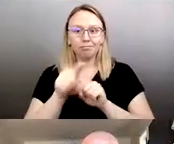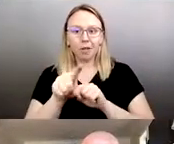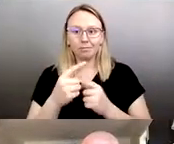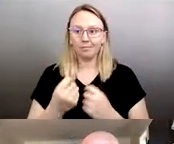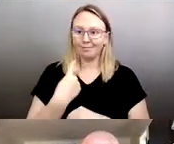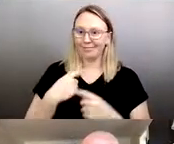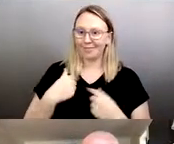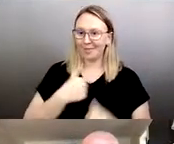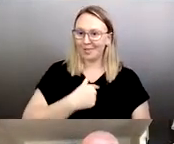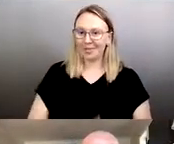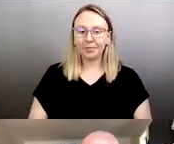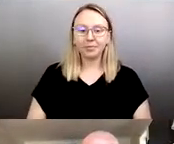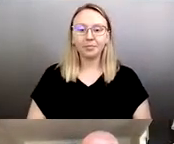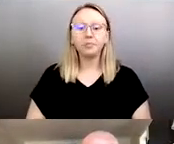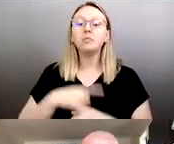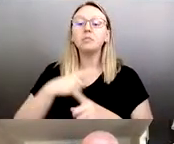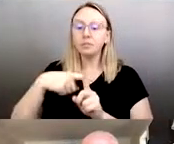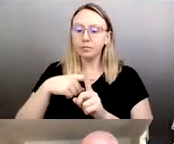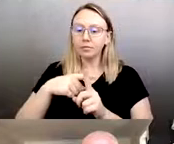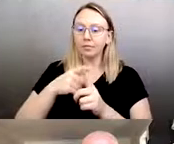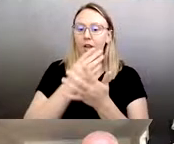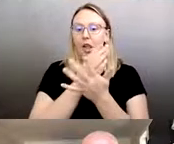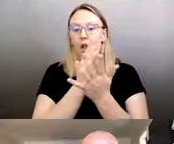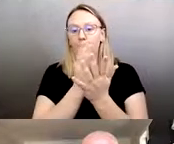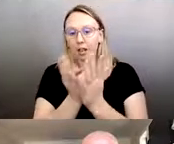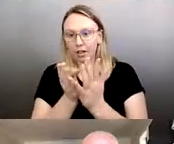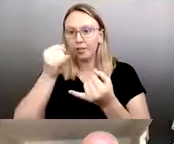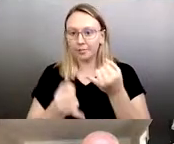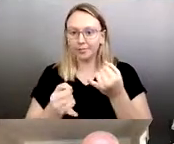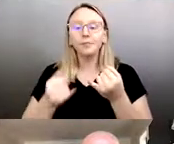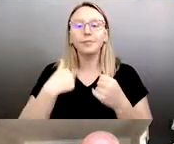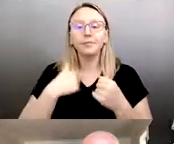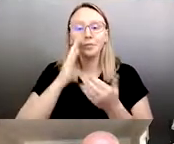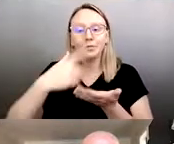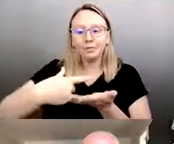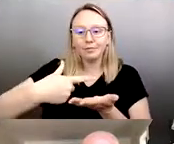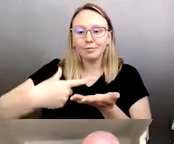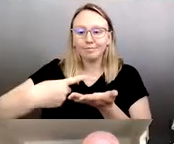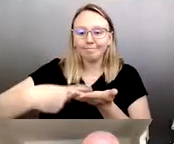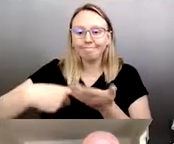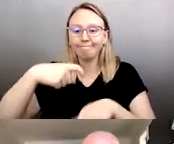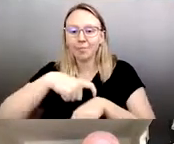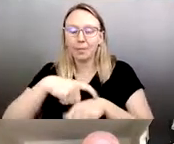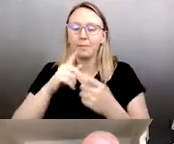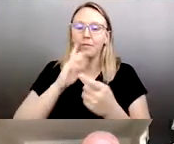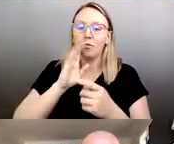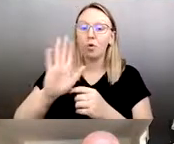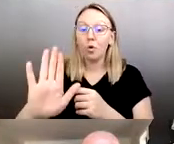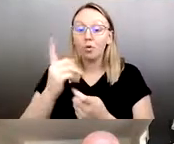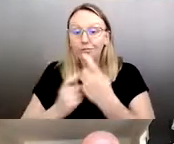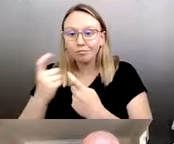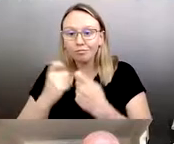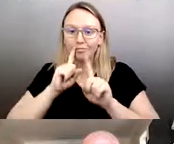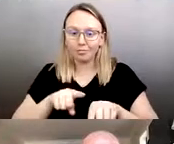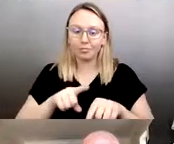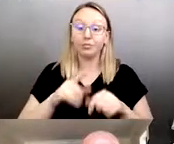time at the end of the presentation to address your questions. Today's event is being recorded and will be made